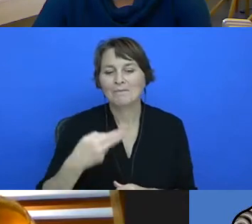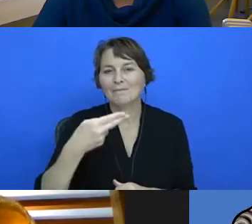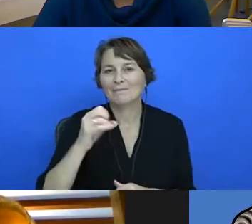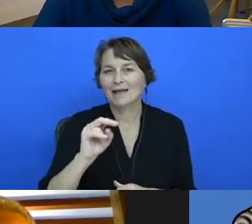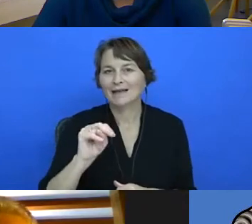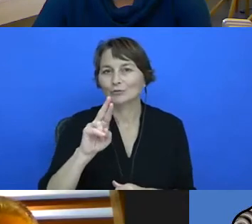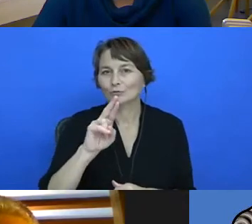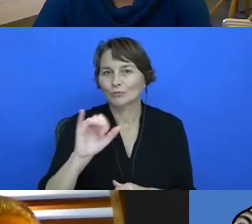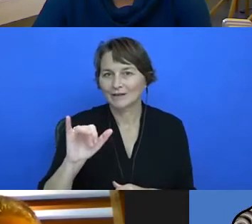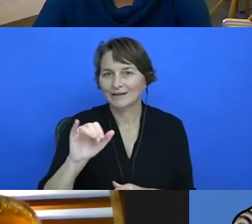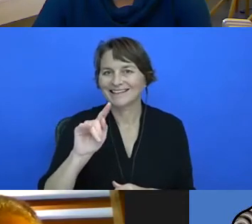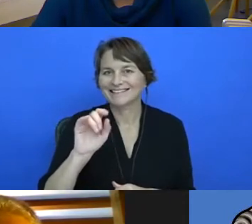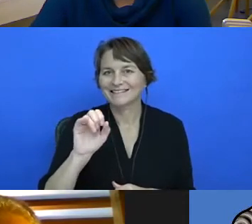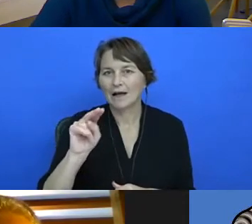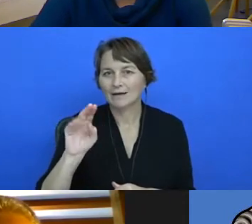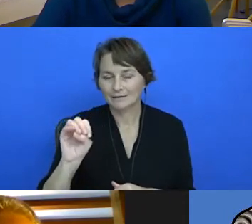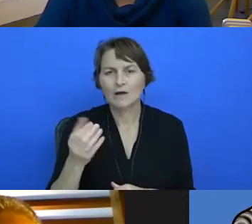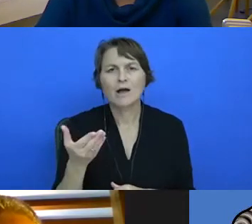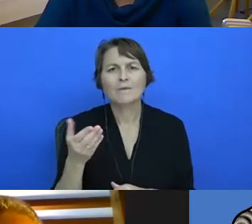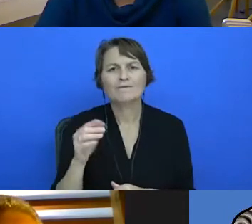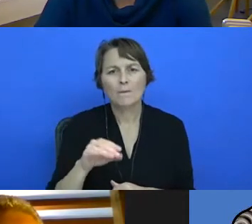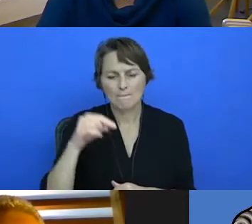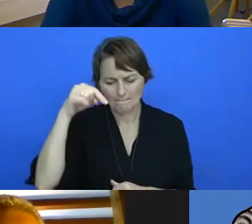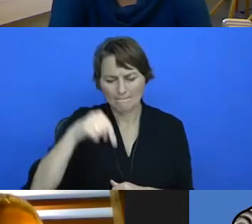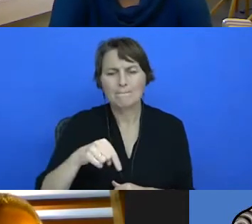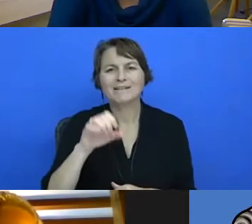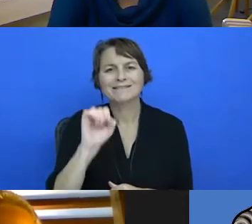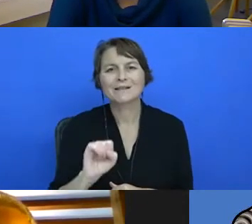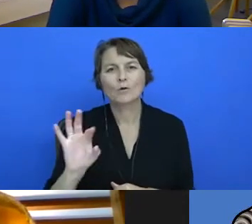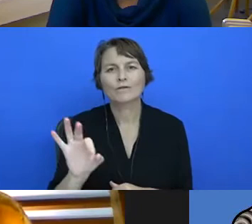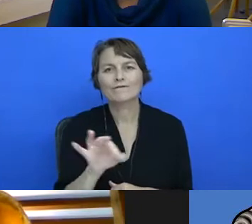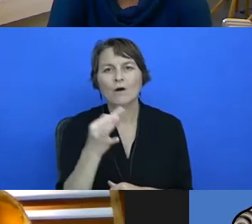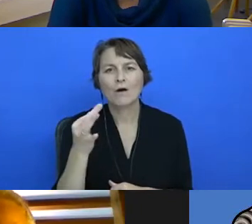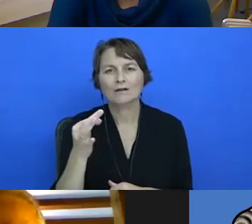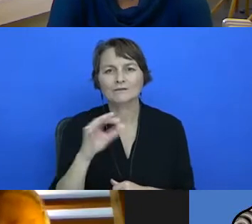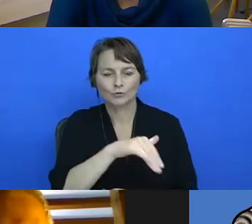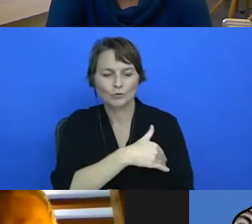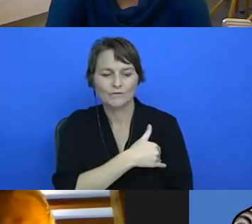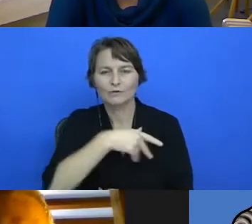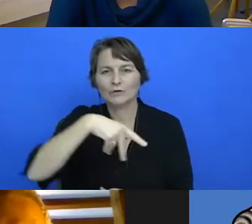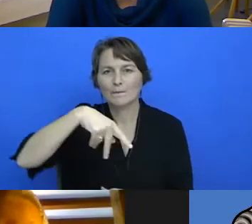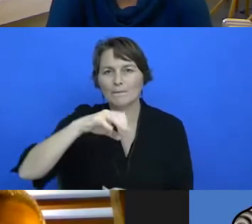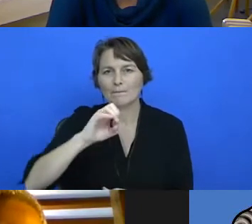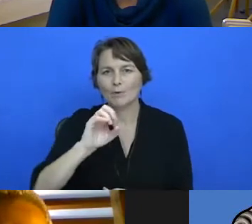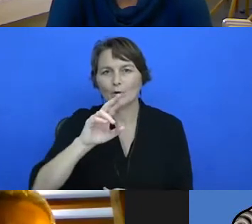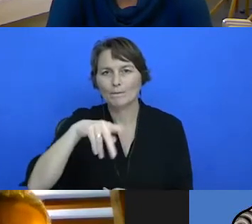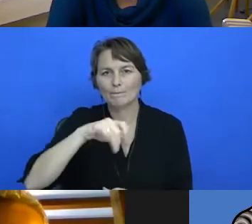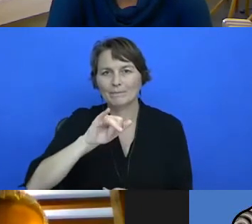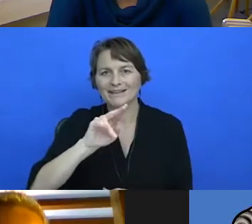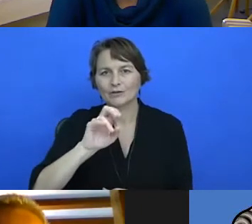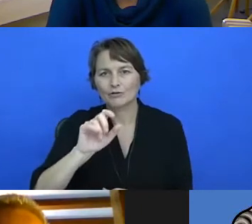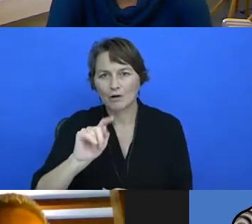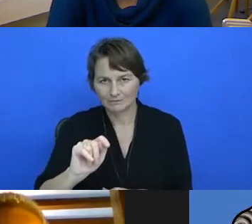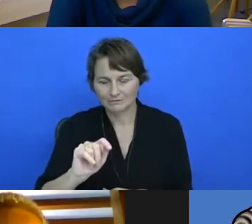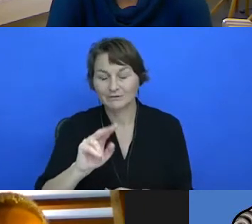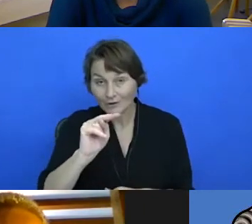of Perpignan in the south of France. I organized the TALC, that's the